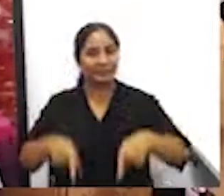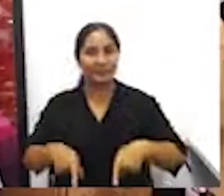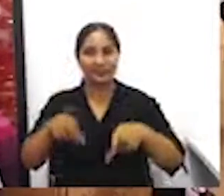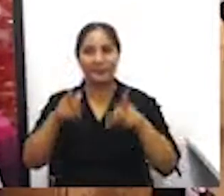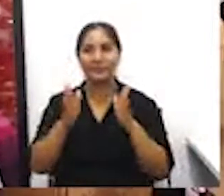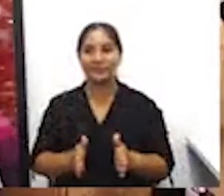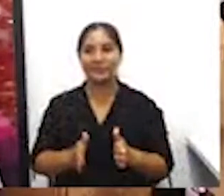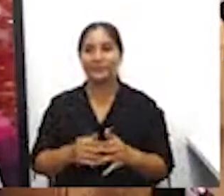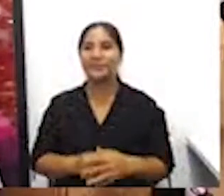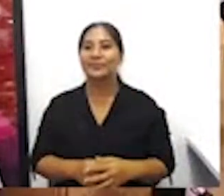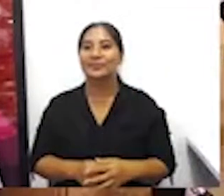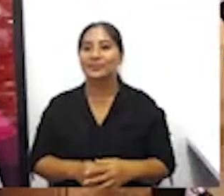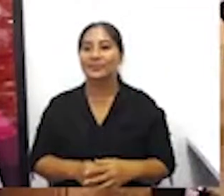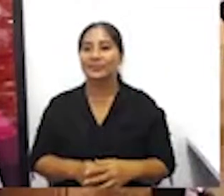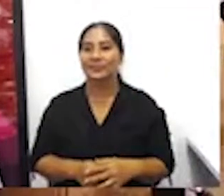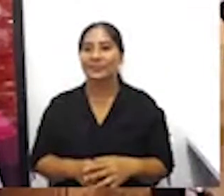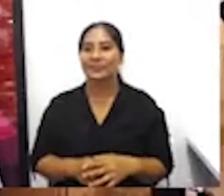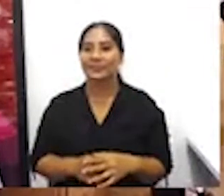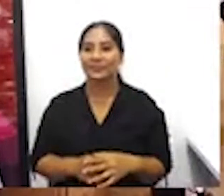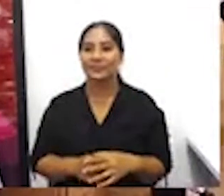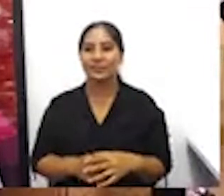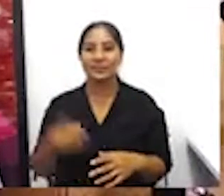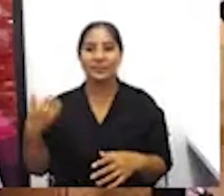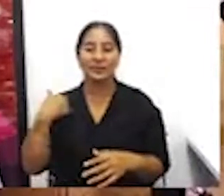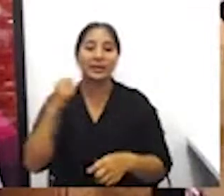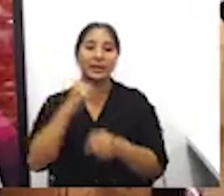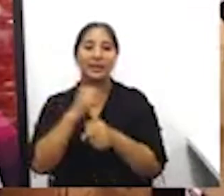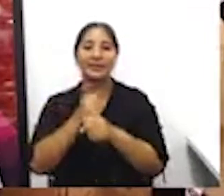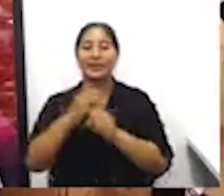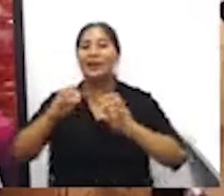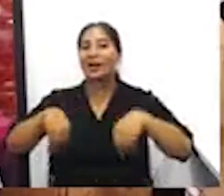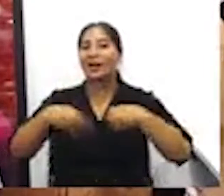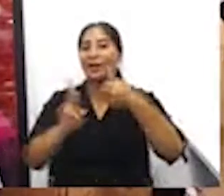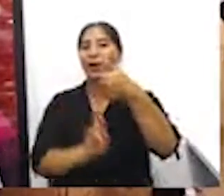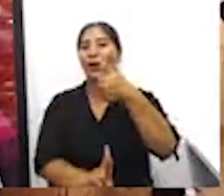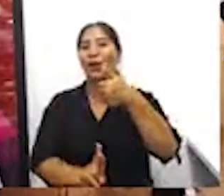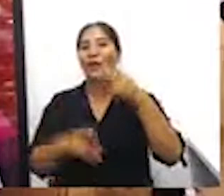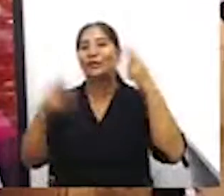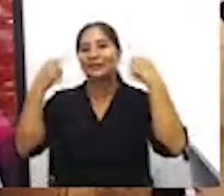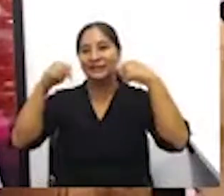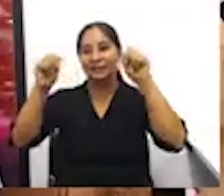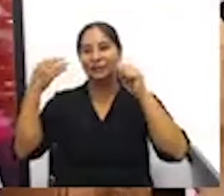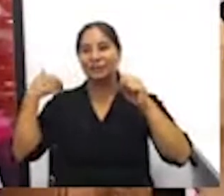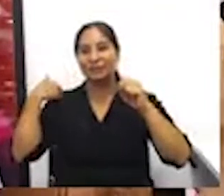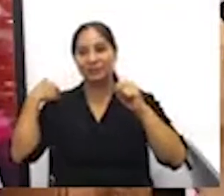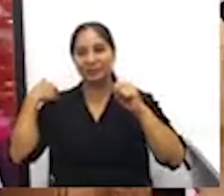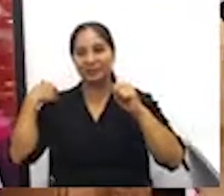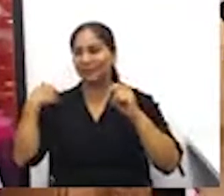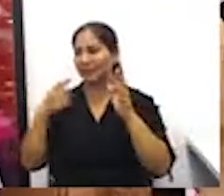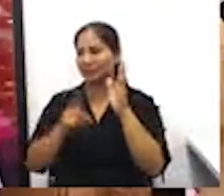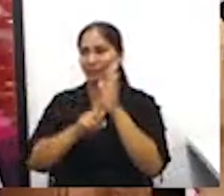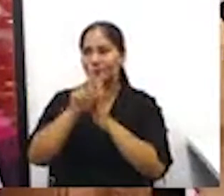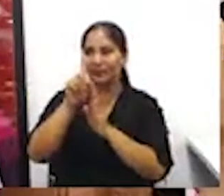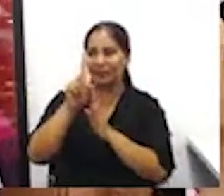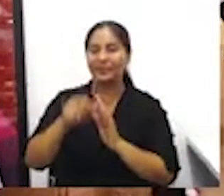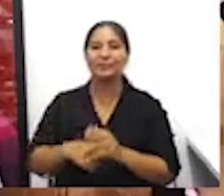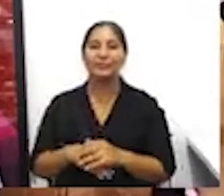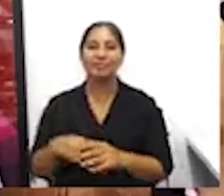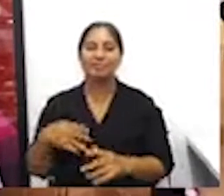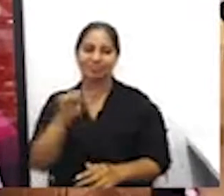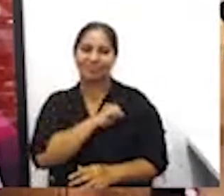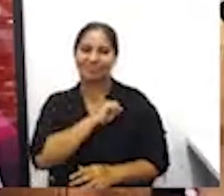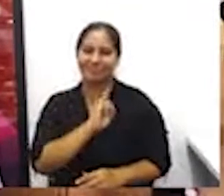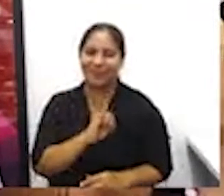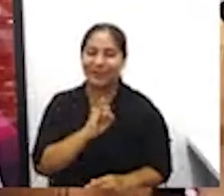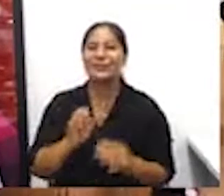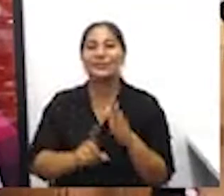so dedicated and focused on behalf of our country's mission, you feel like every day you come